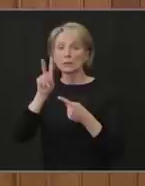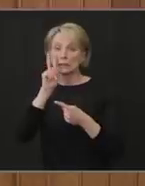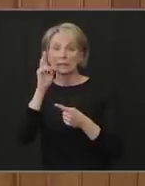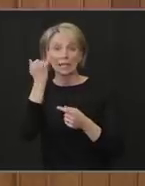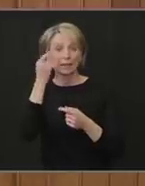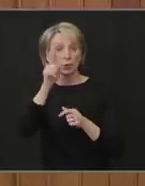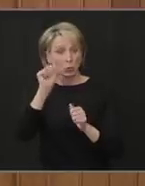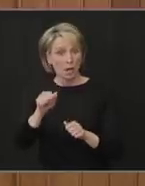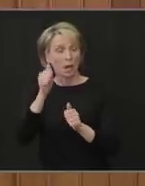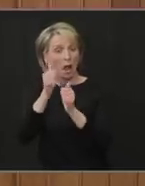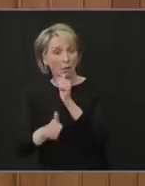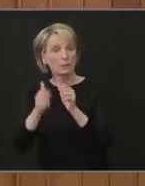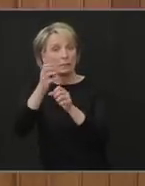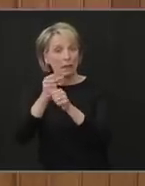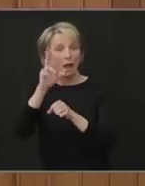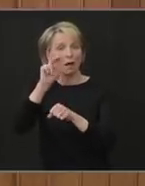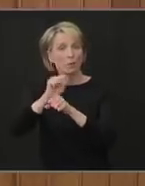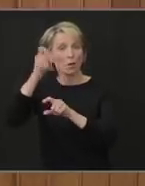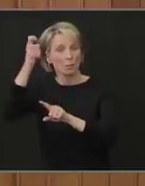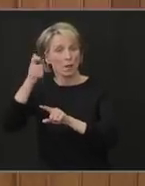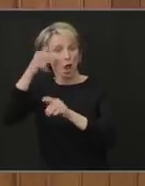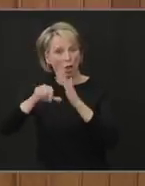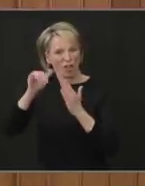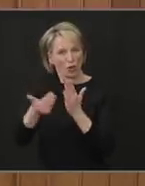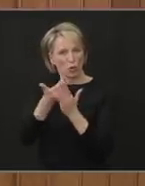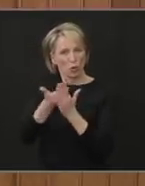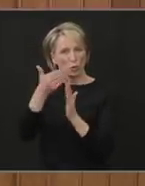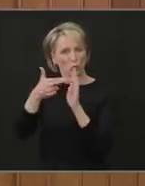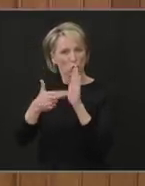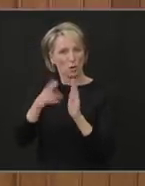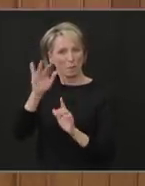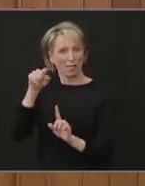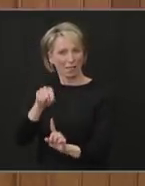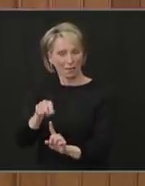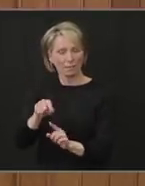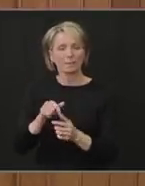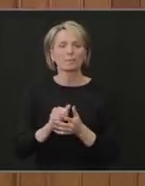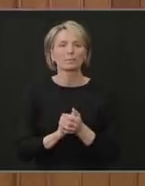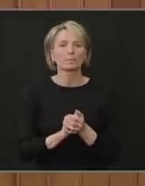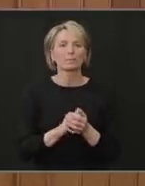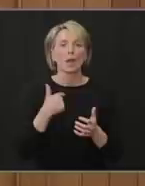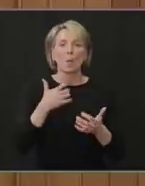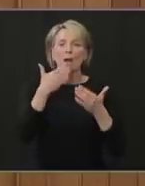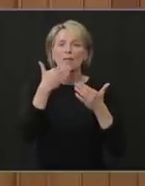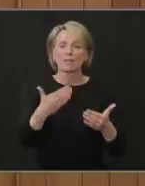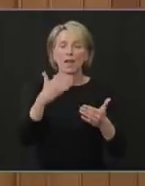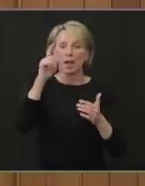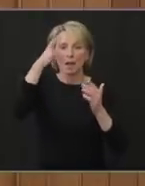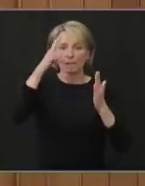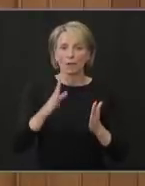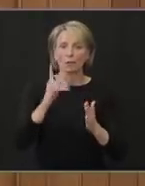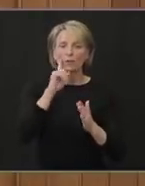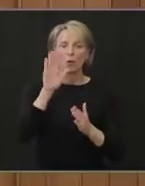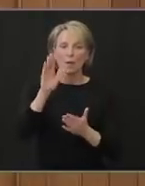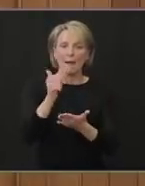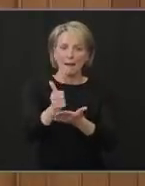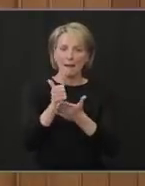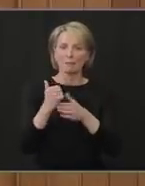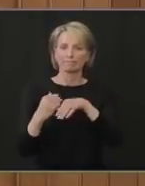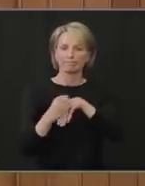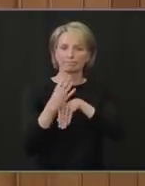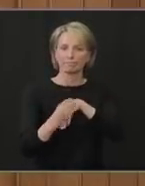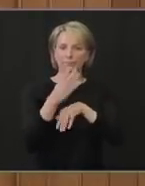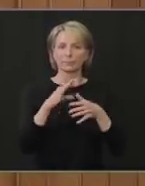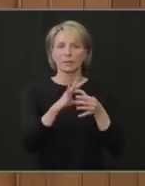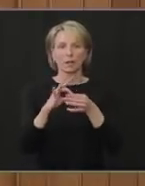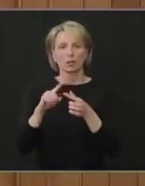the terms of this legislation. Let me thank the governor for his input on the small business assistance portion of this bill. It